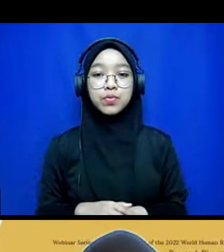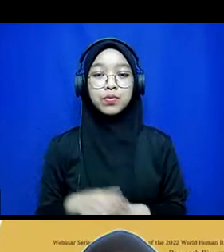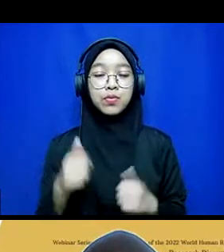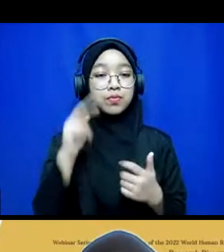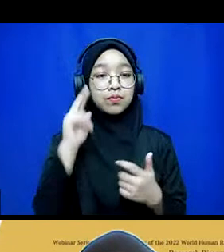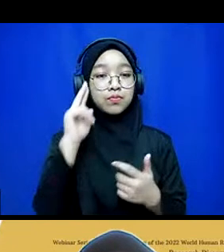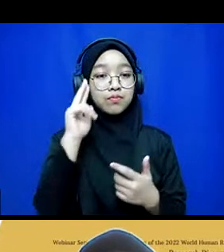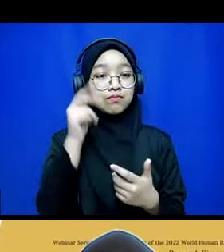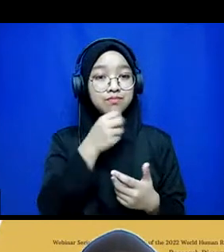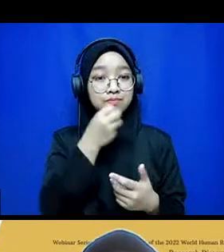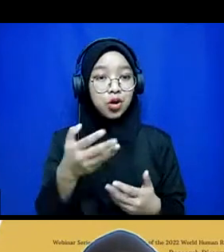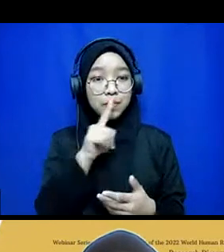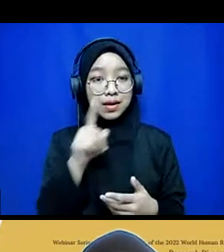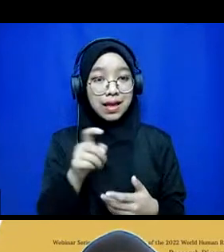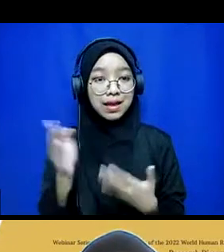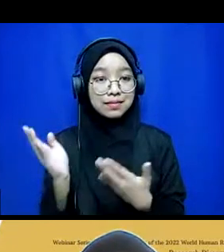question.